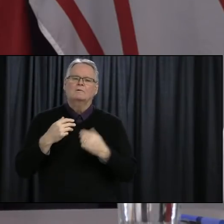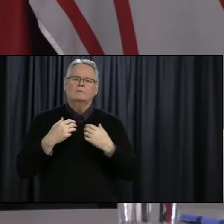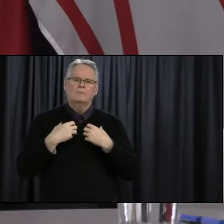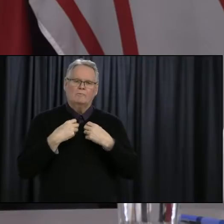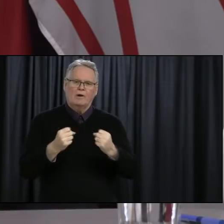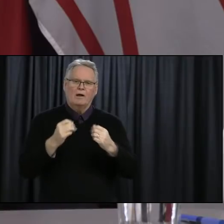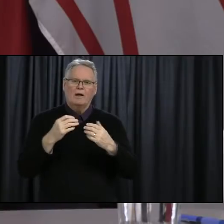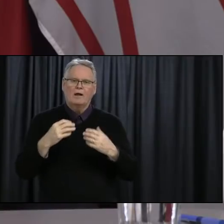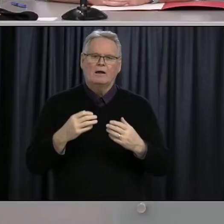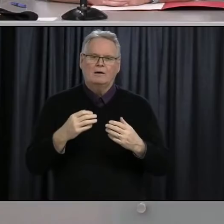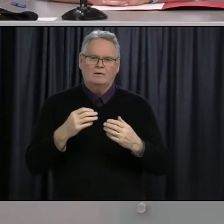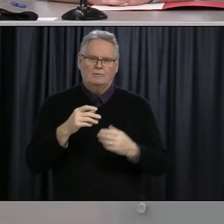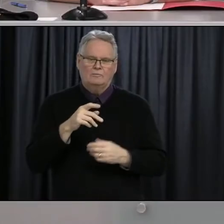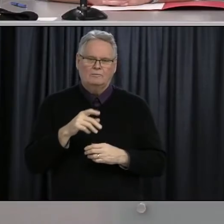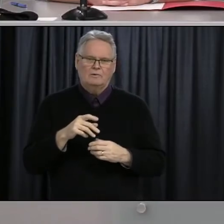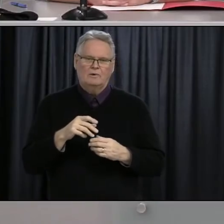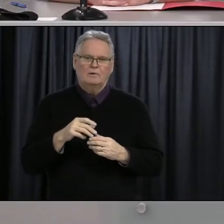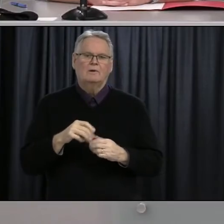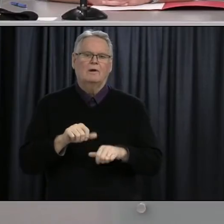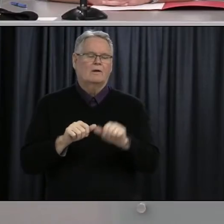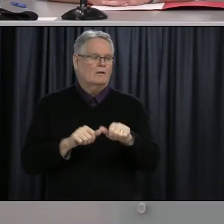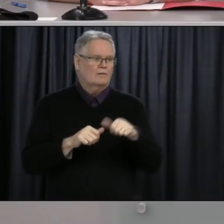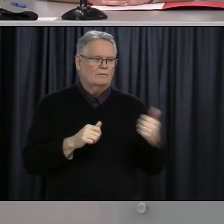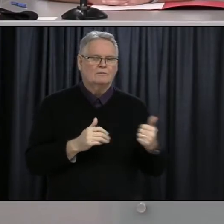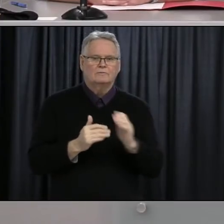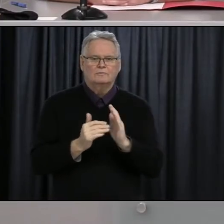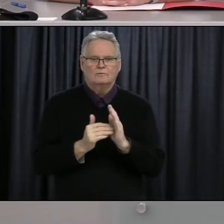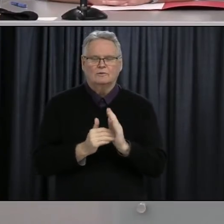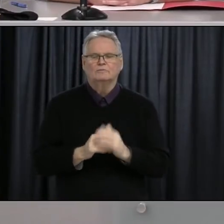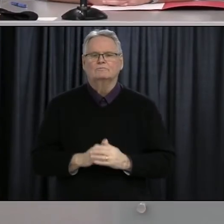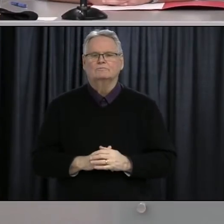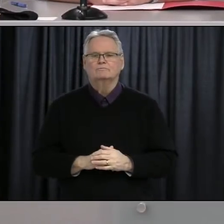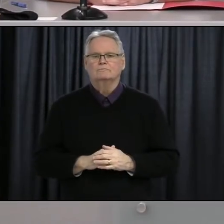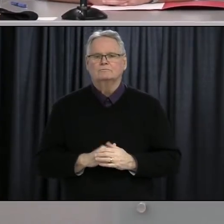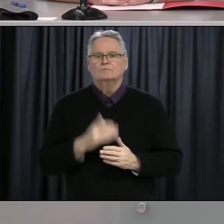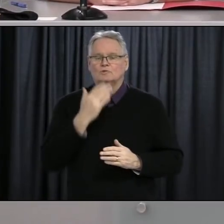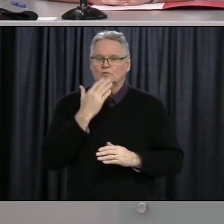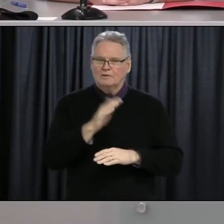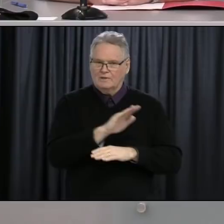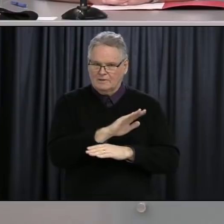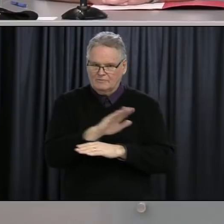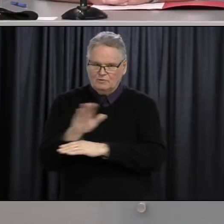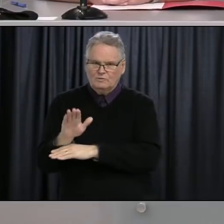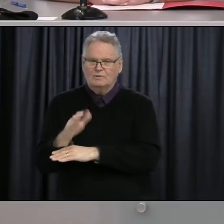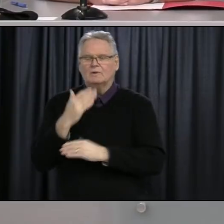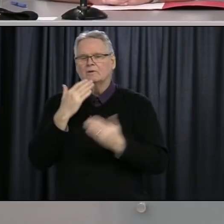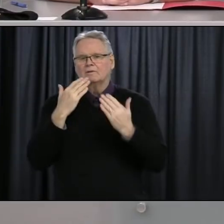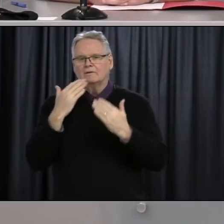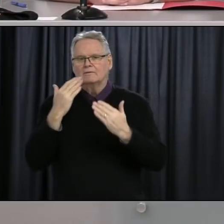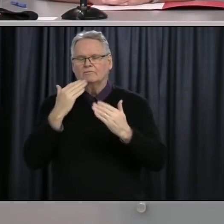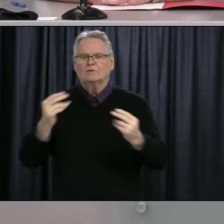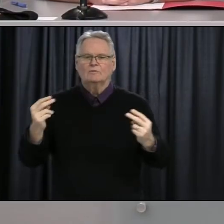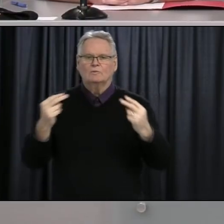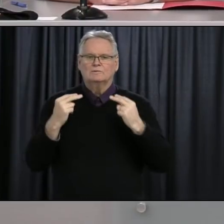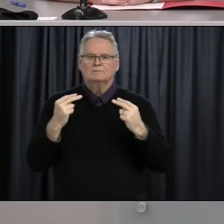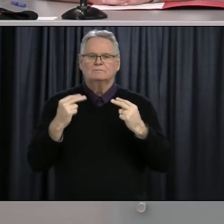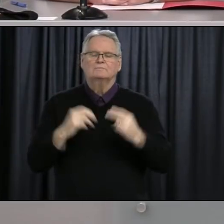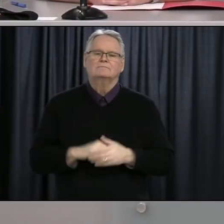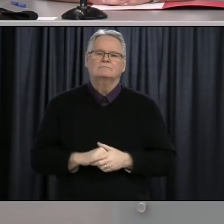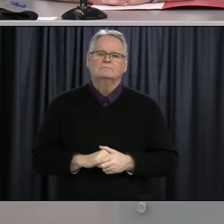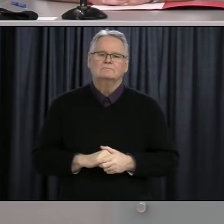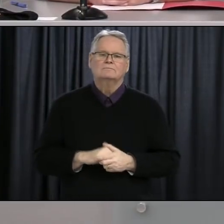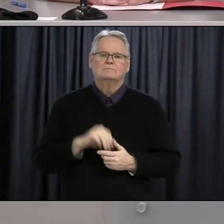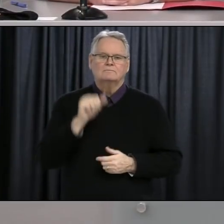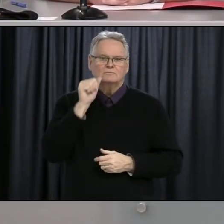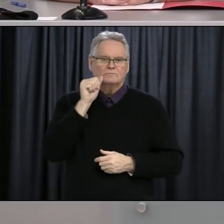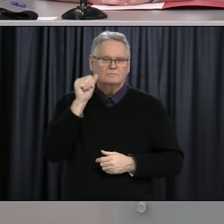update. Thank you, Premier. Good afternoon, everyone. Thank you for joining. Since the media advisory yesterday, we